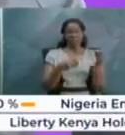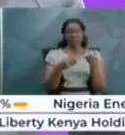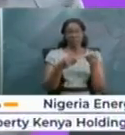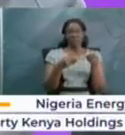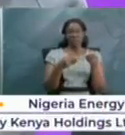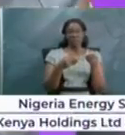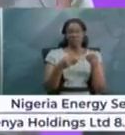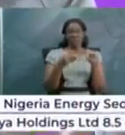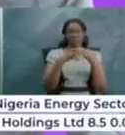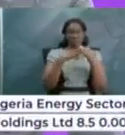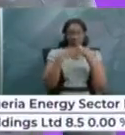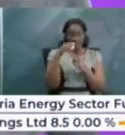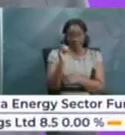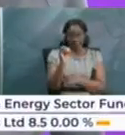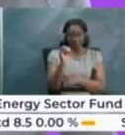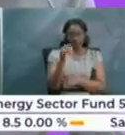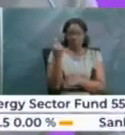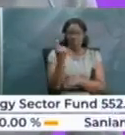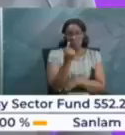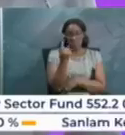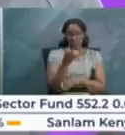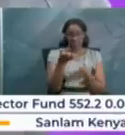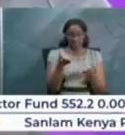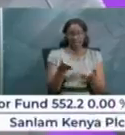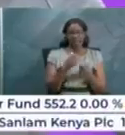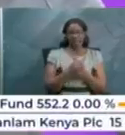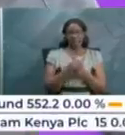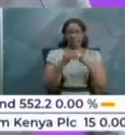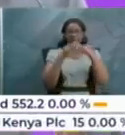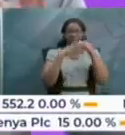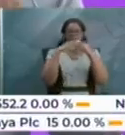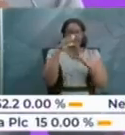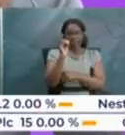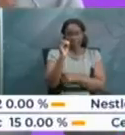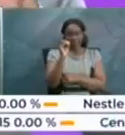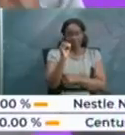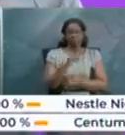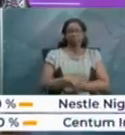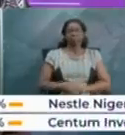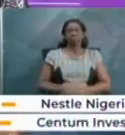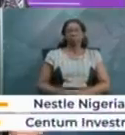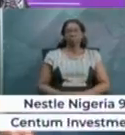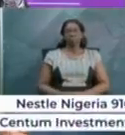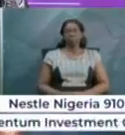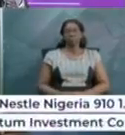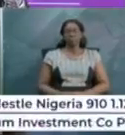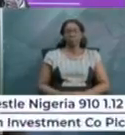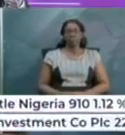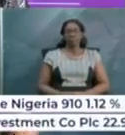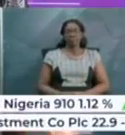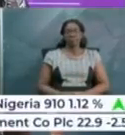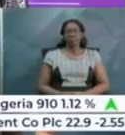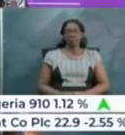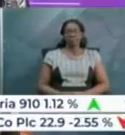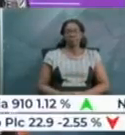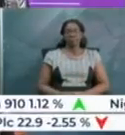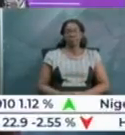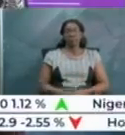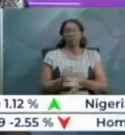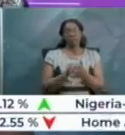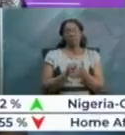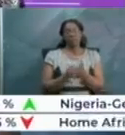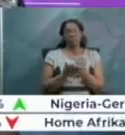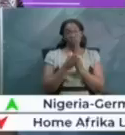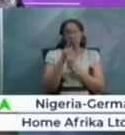90 Kenya shillings on SOKO. Wow, 90 Kenyan shillings for a mask. And you need it right now. It's good for your safety. We're being urged by the government to wear